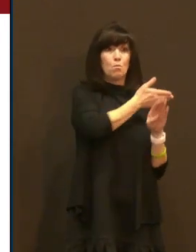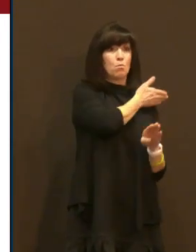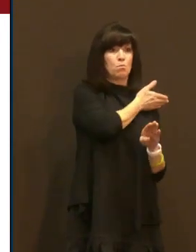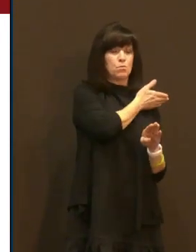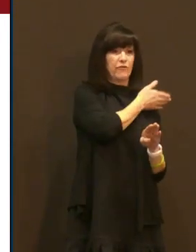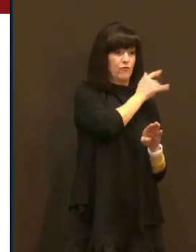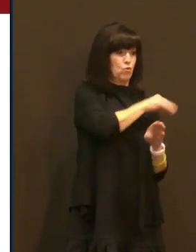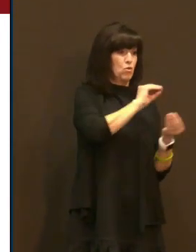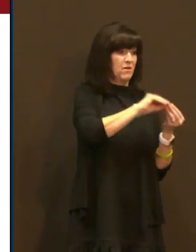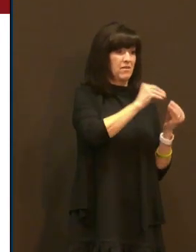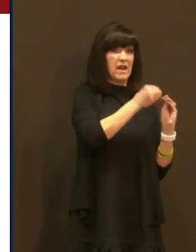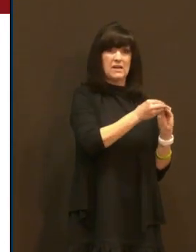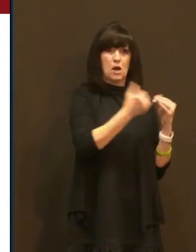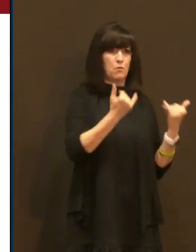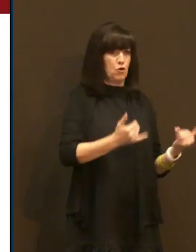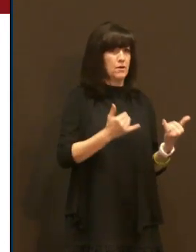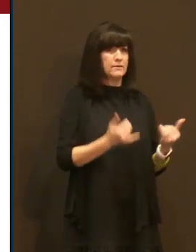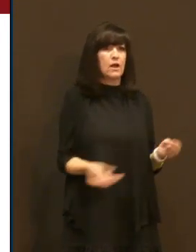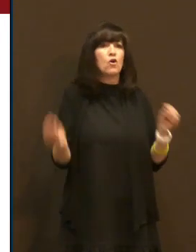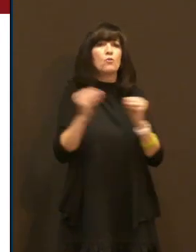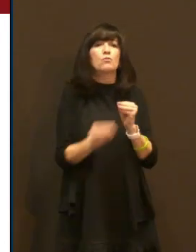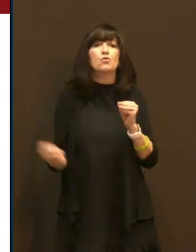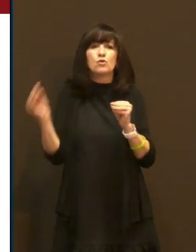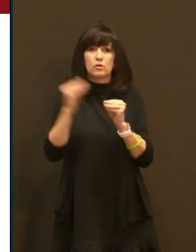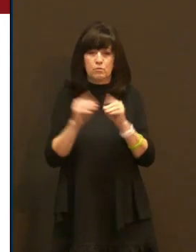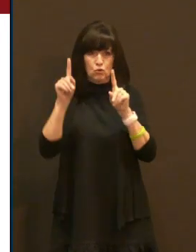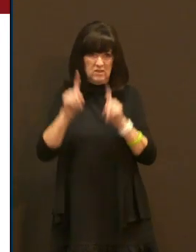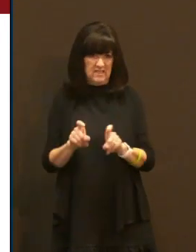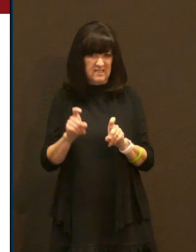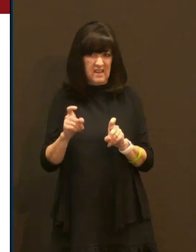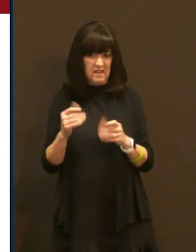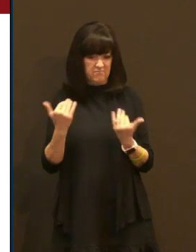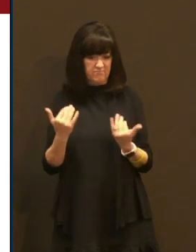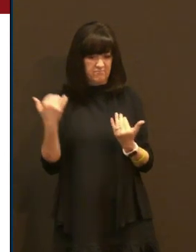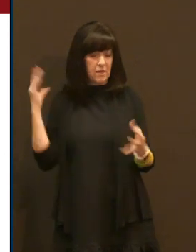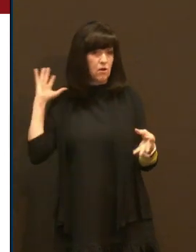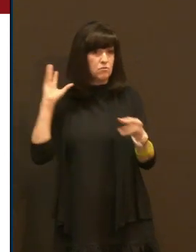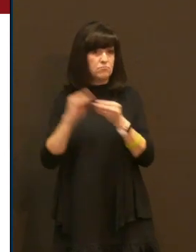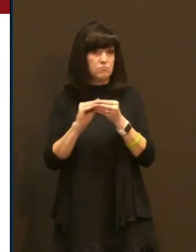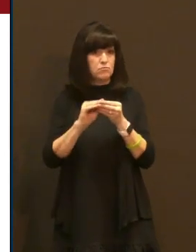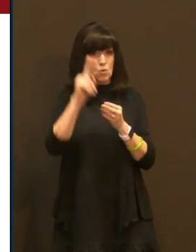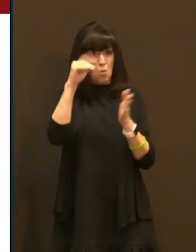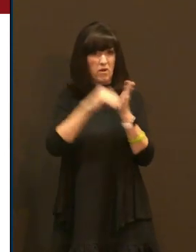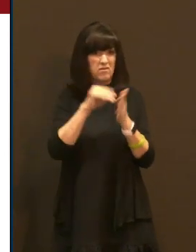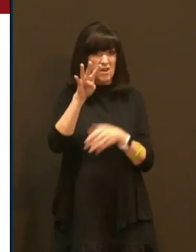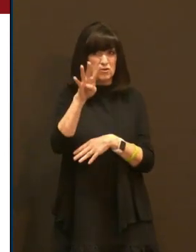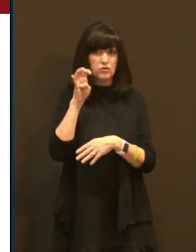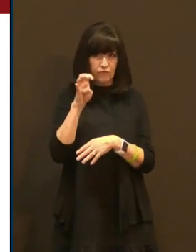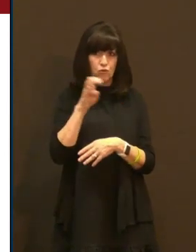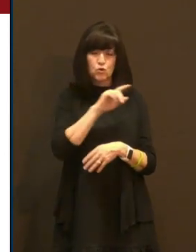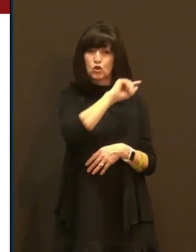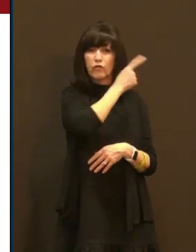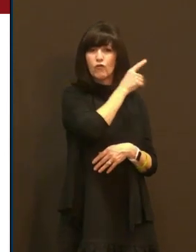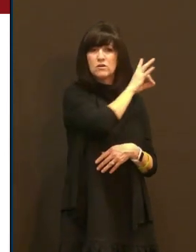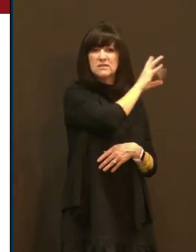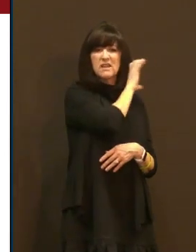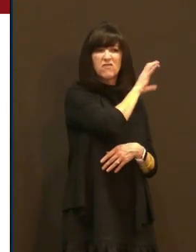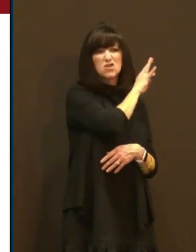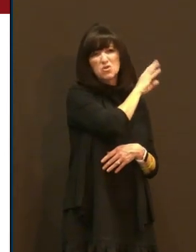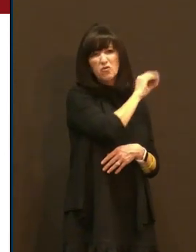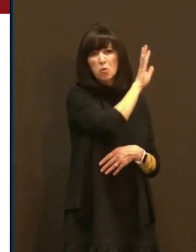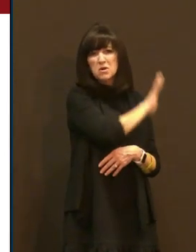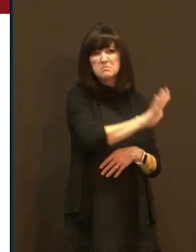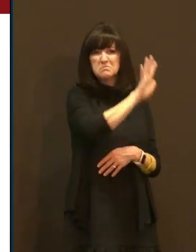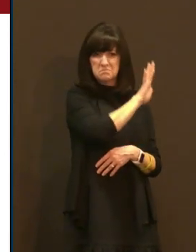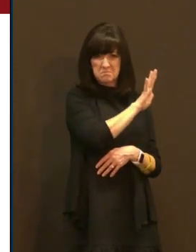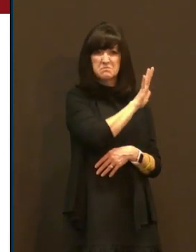and we're up to about 1,400 tests a day now compared to about 740 the first 2 weeks of May, or last